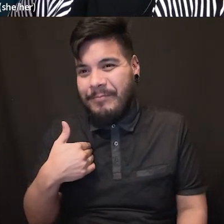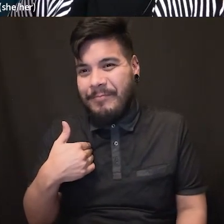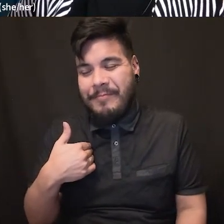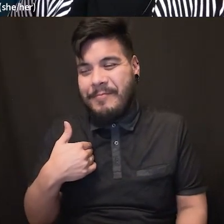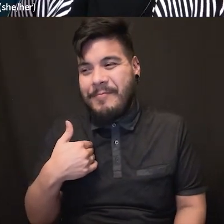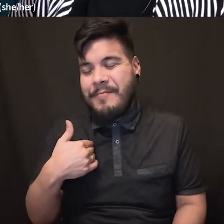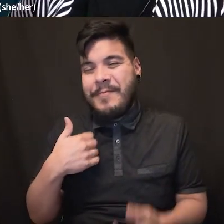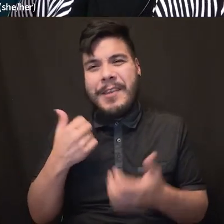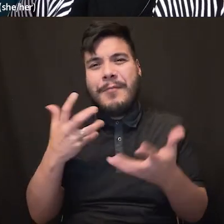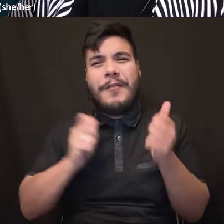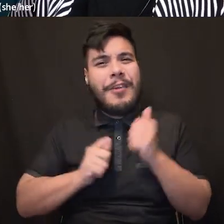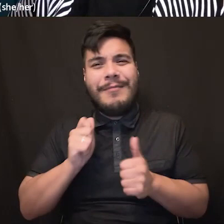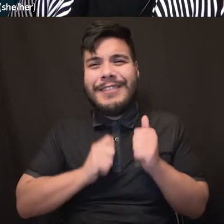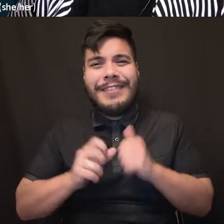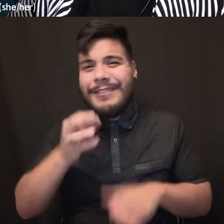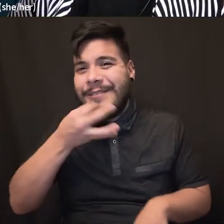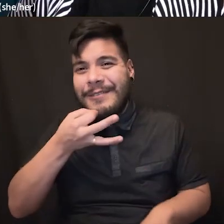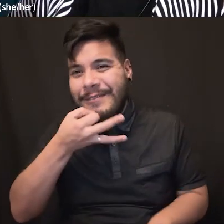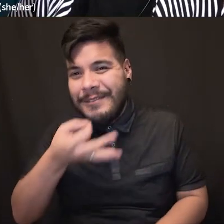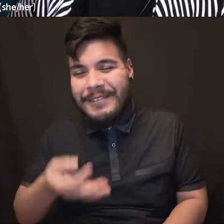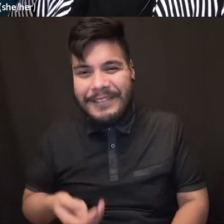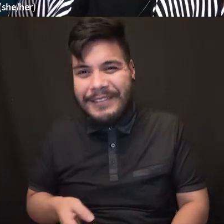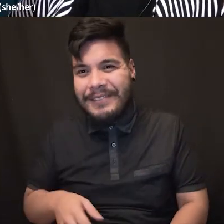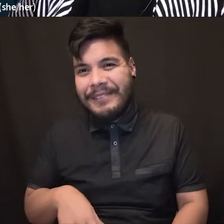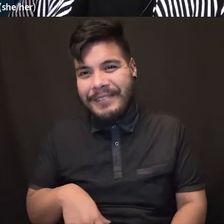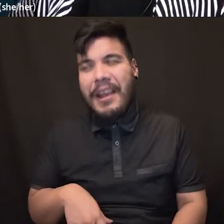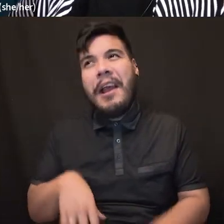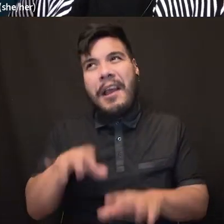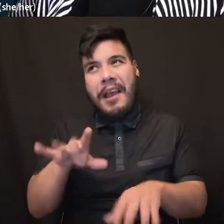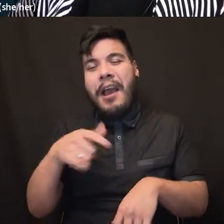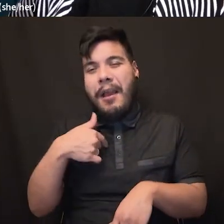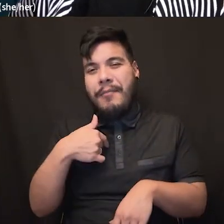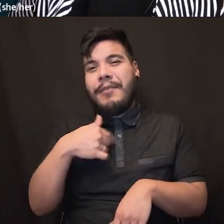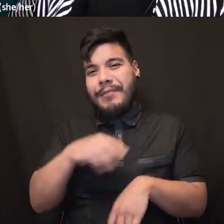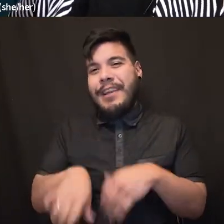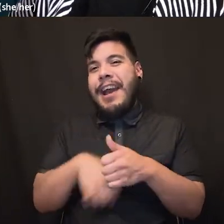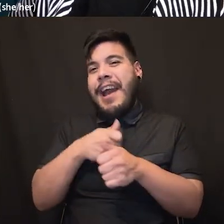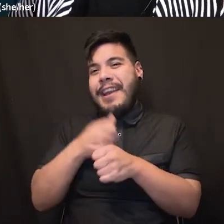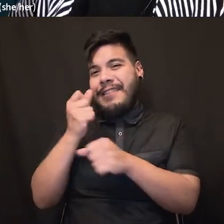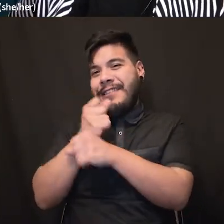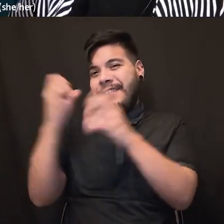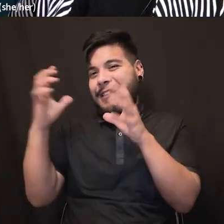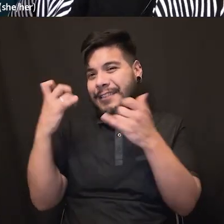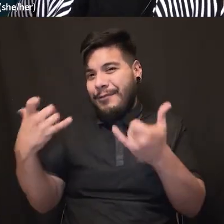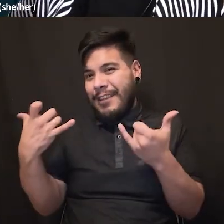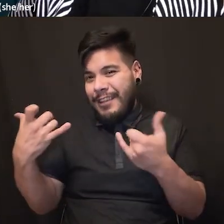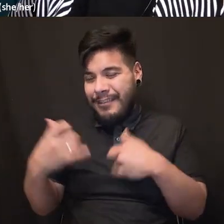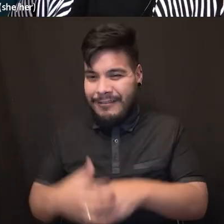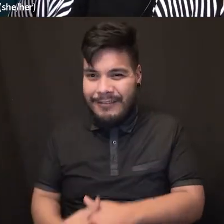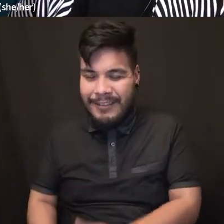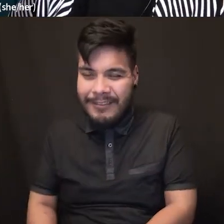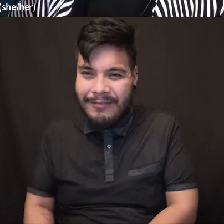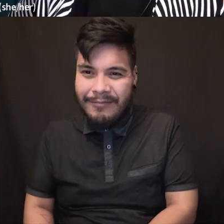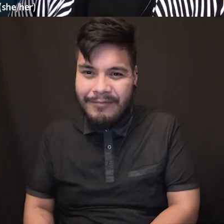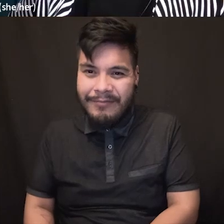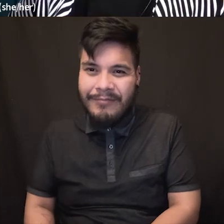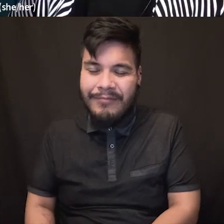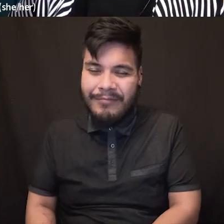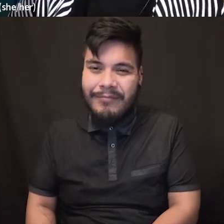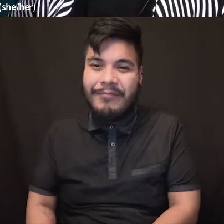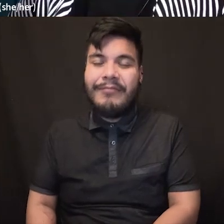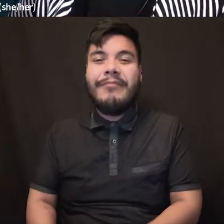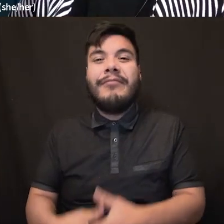performances coming up, but yeah. In the behind the scenes stuff. Right? I'm in the behind the scenes stuff right now. So. Well,